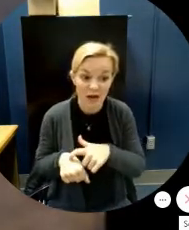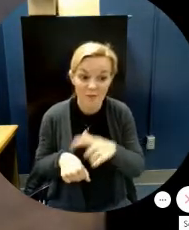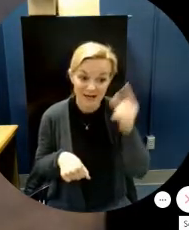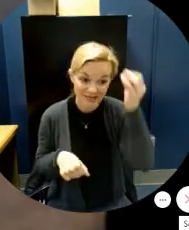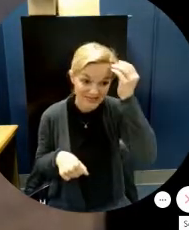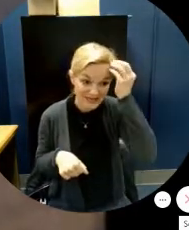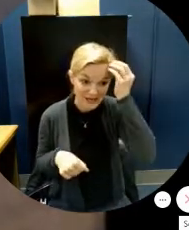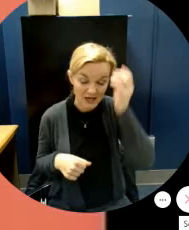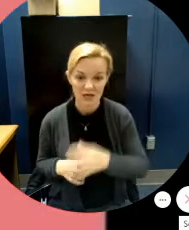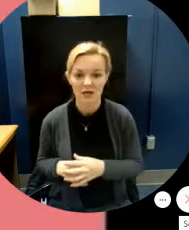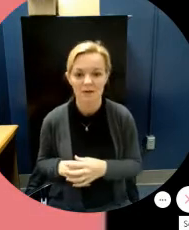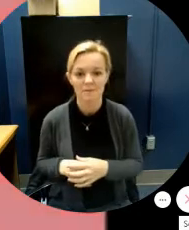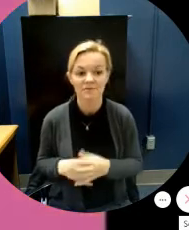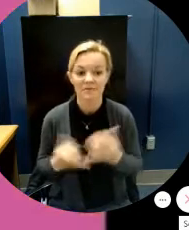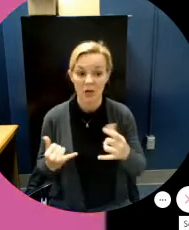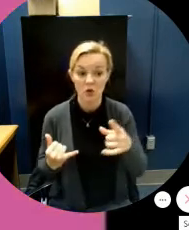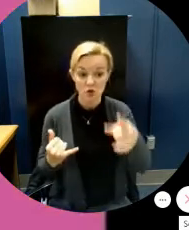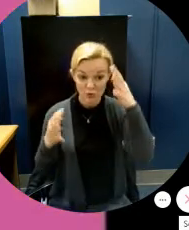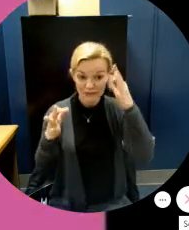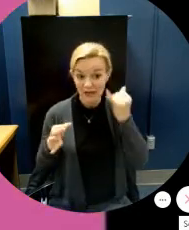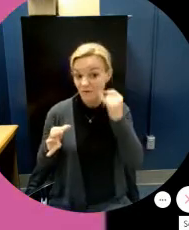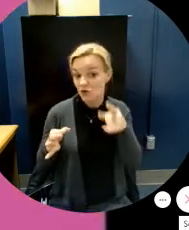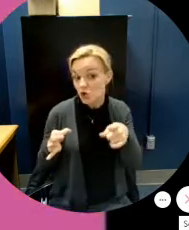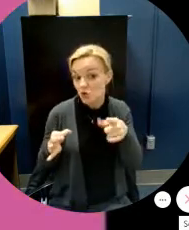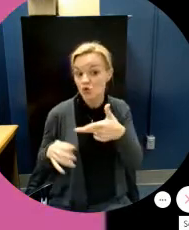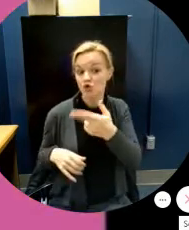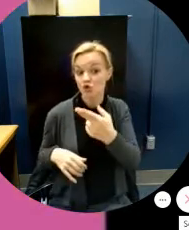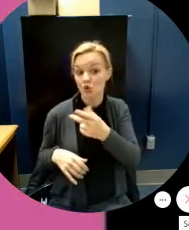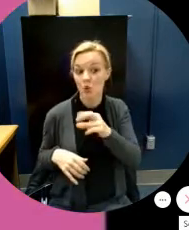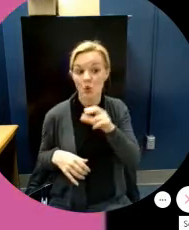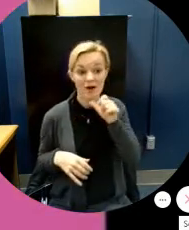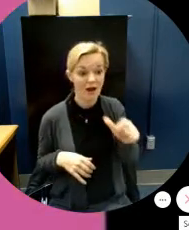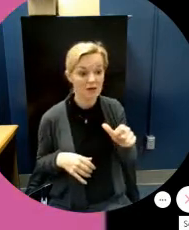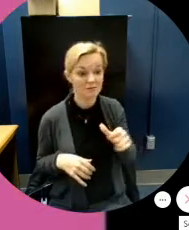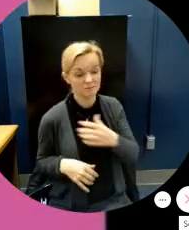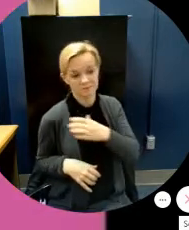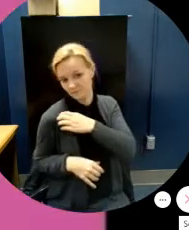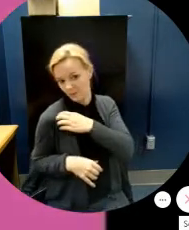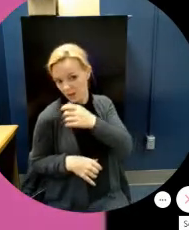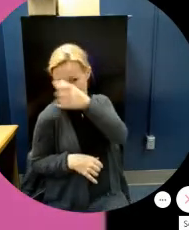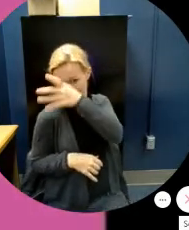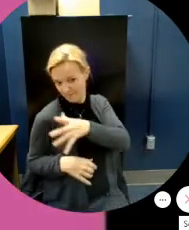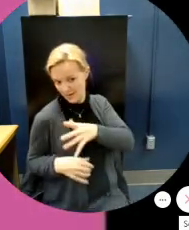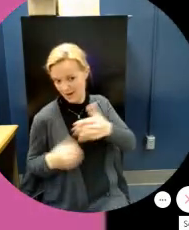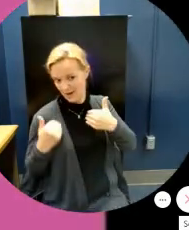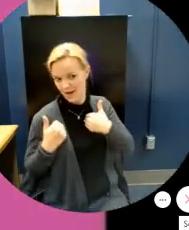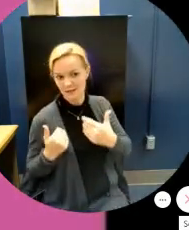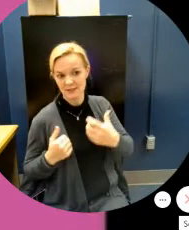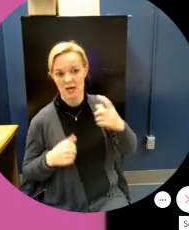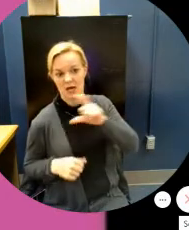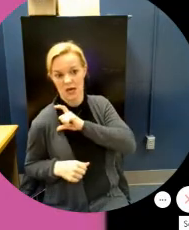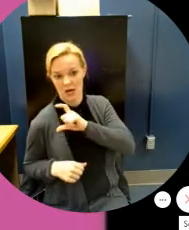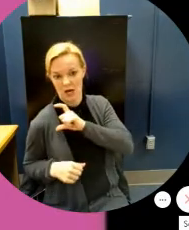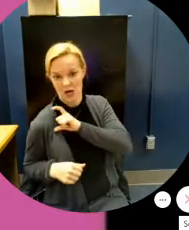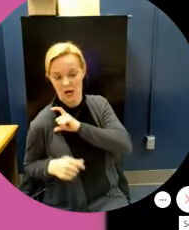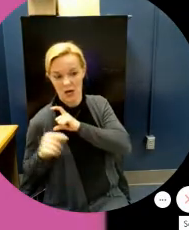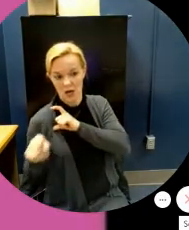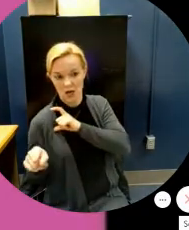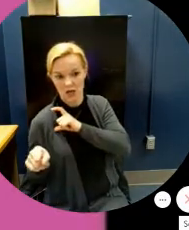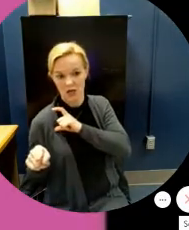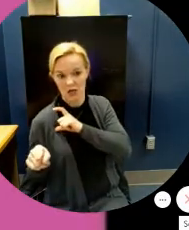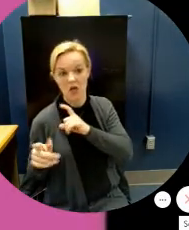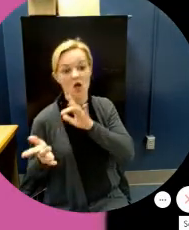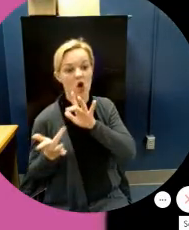test. Unit 137, man with a gun, 3824 University Avenue. Contact